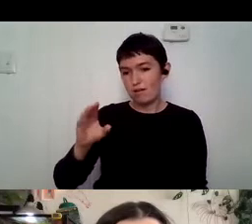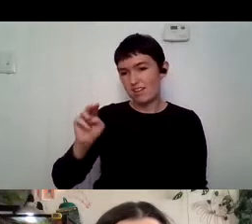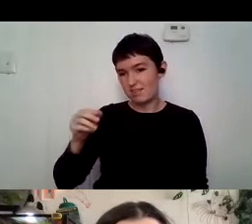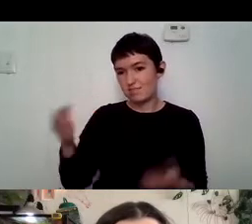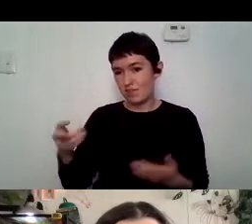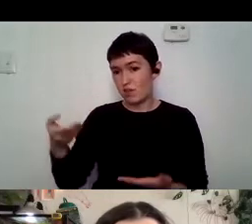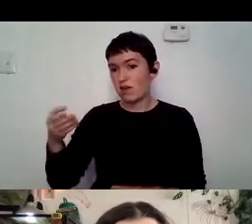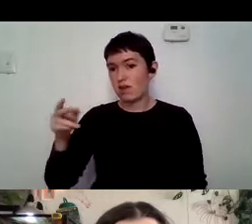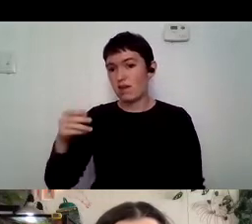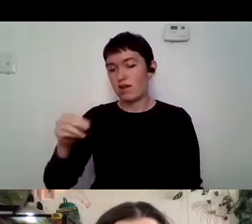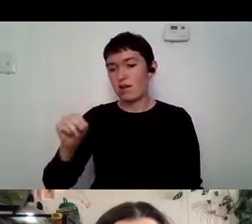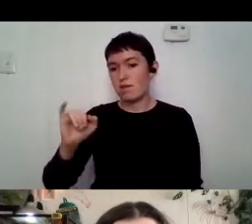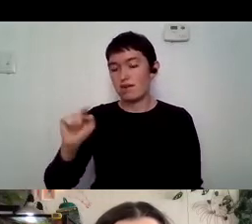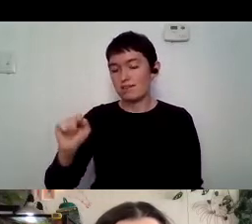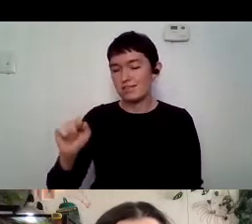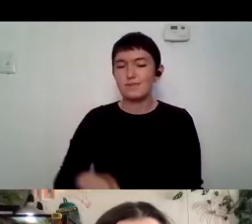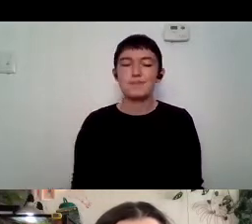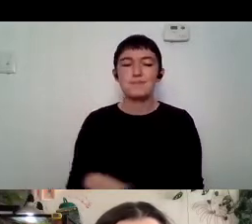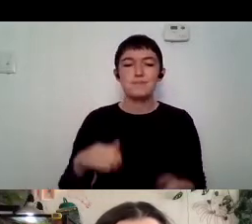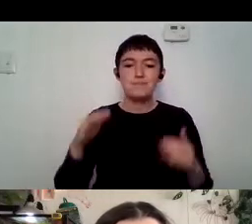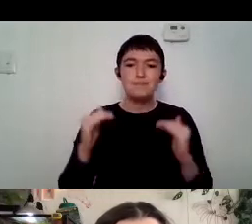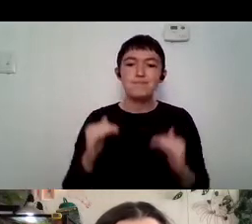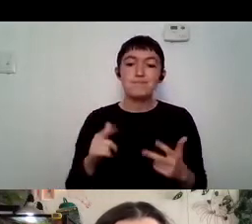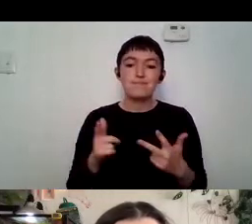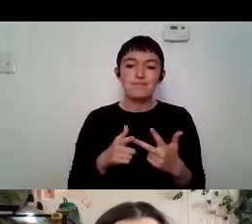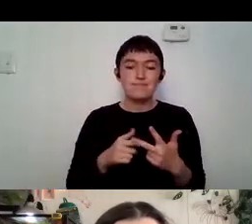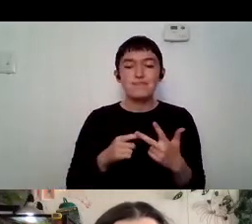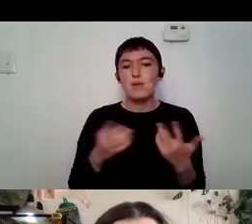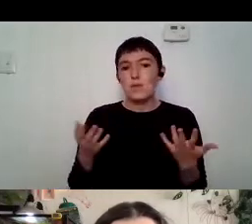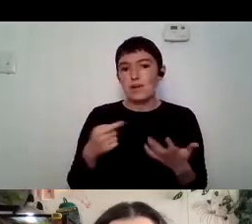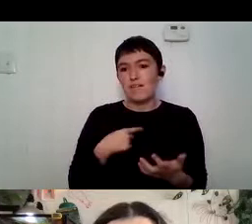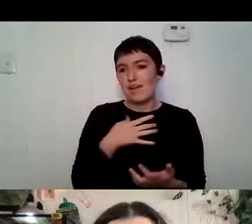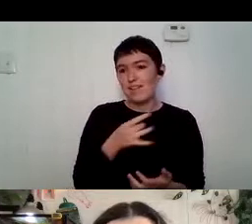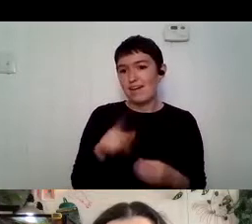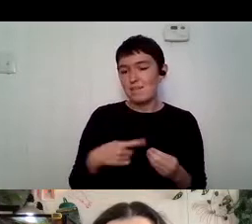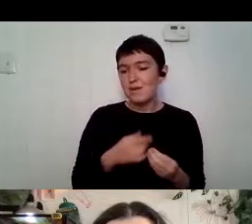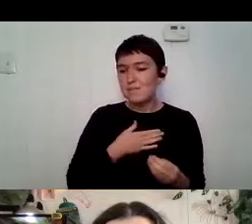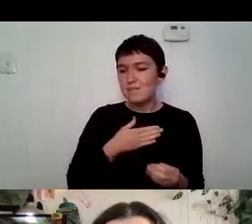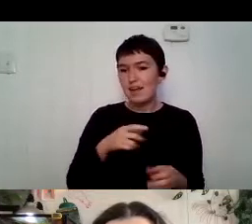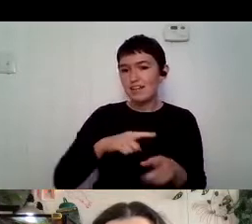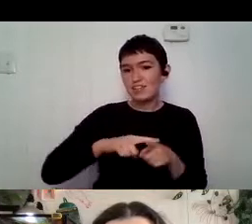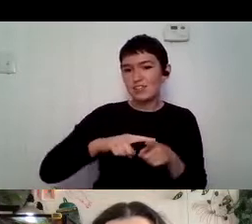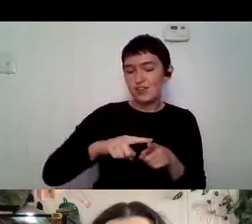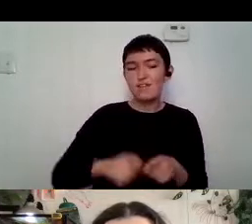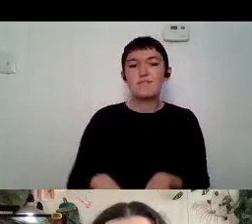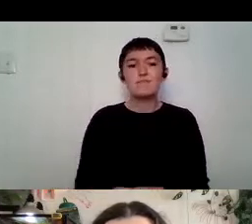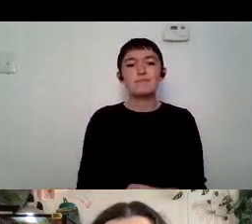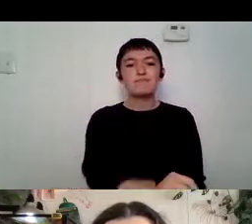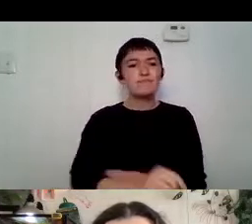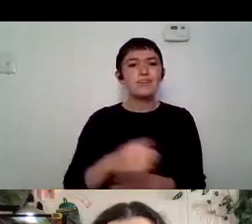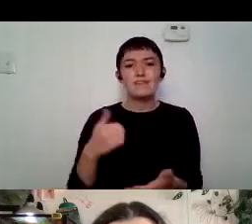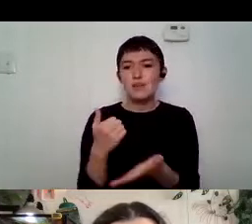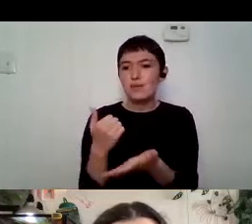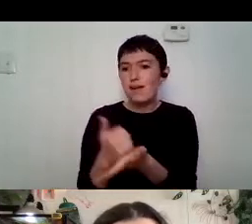So what do I like about my job? I guess the main thing that's to me the most important is the possibility to help people with my research.